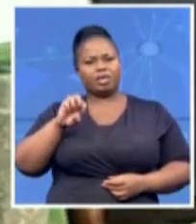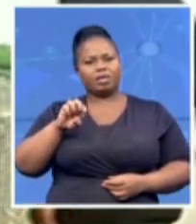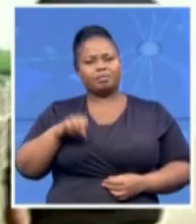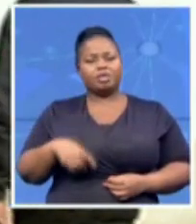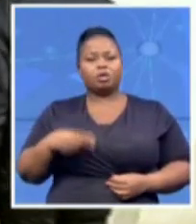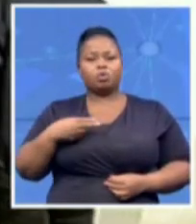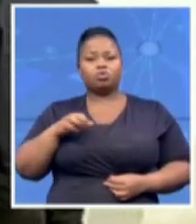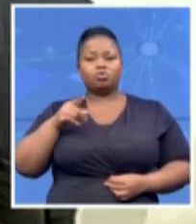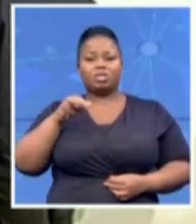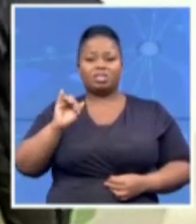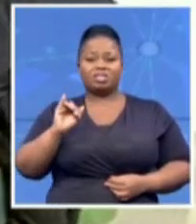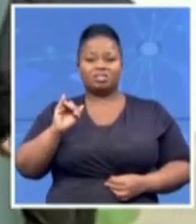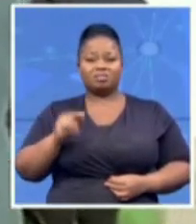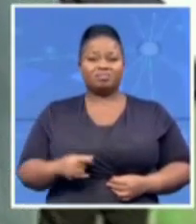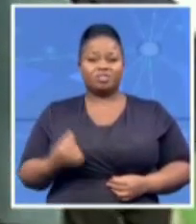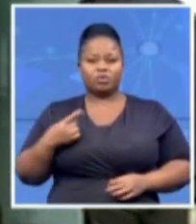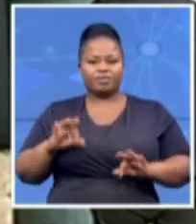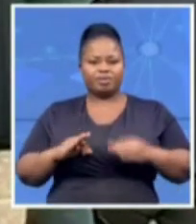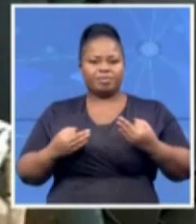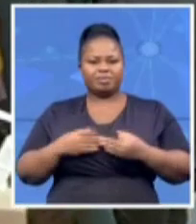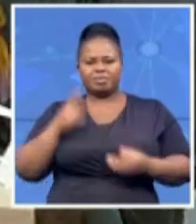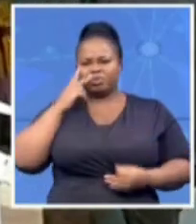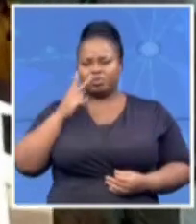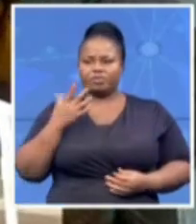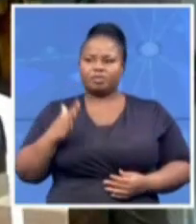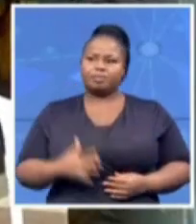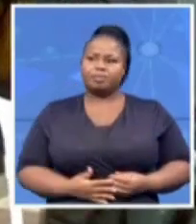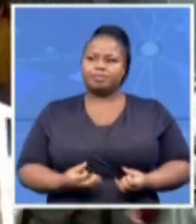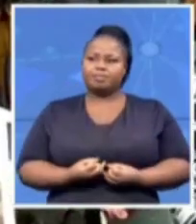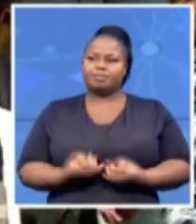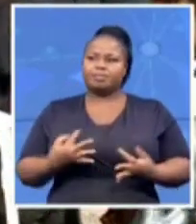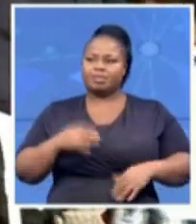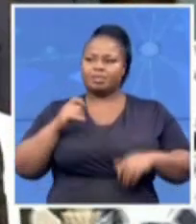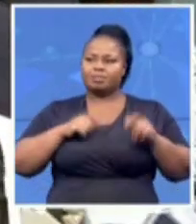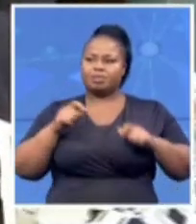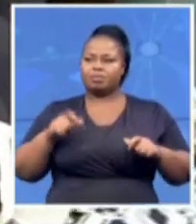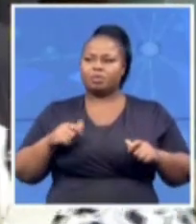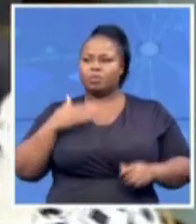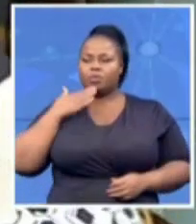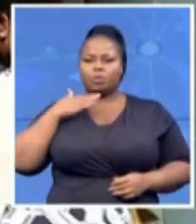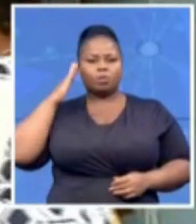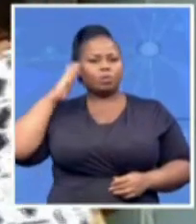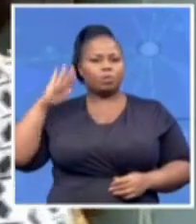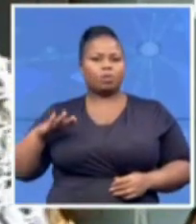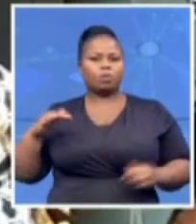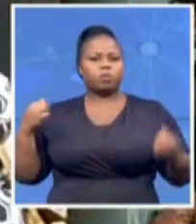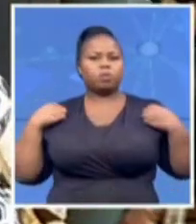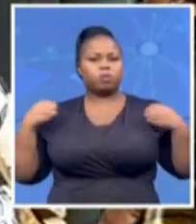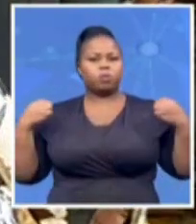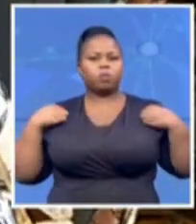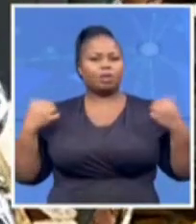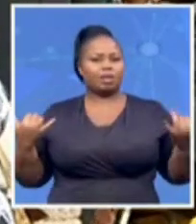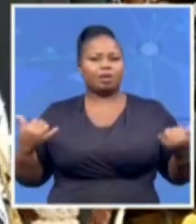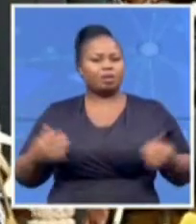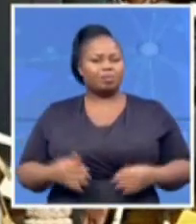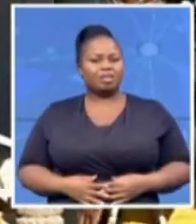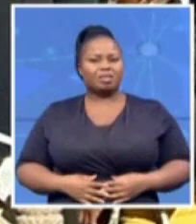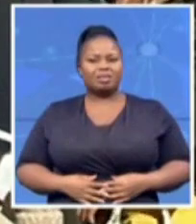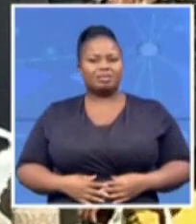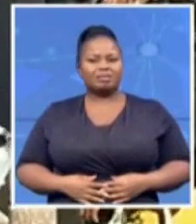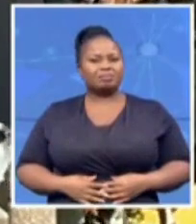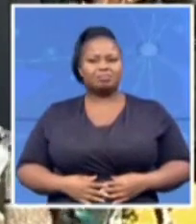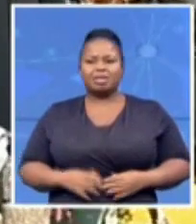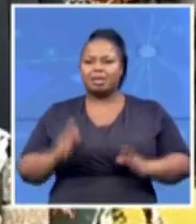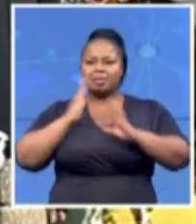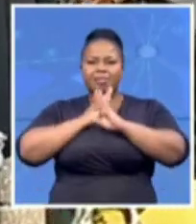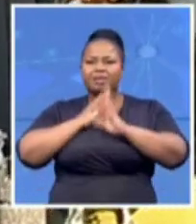seen this. A number of people who are staying in hall without even privacy. It's very painful to see